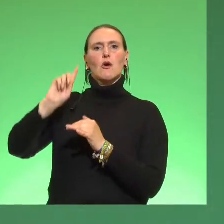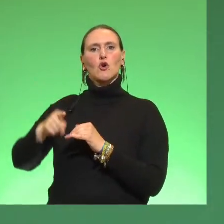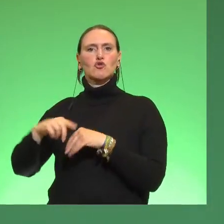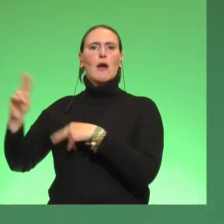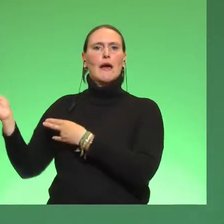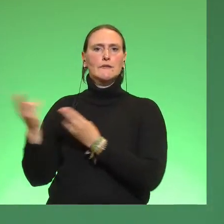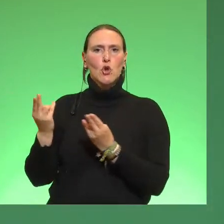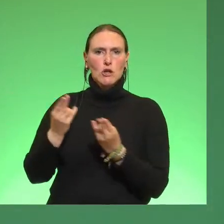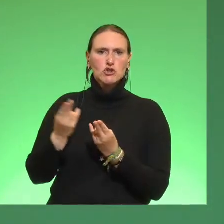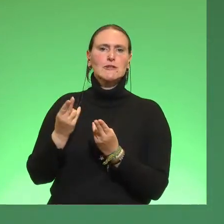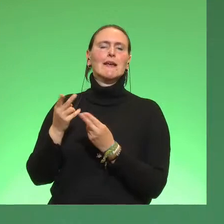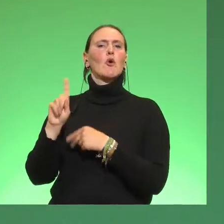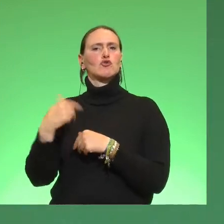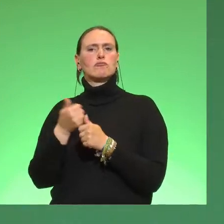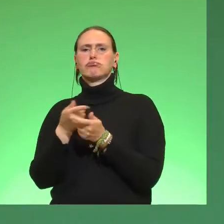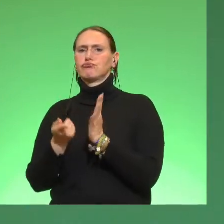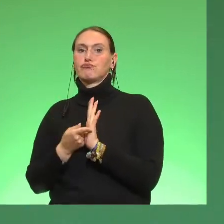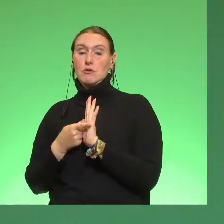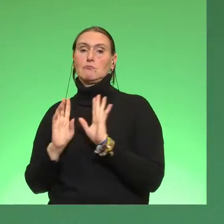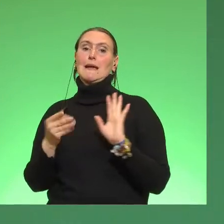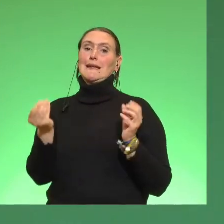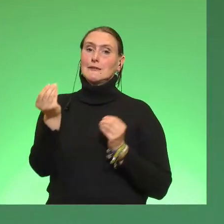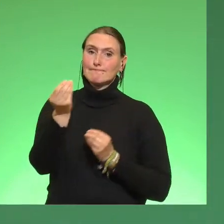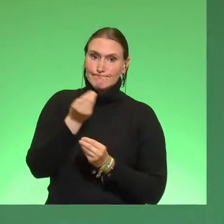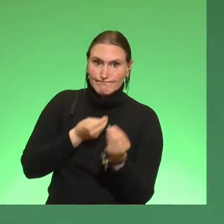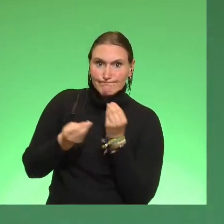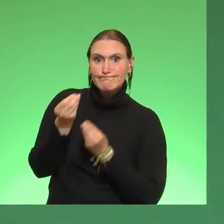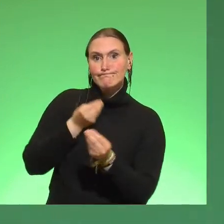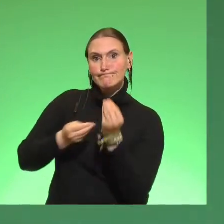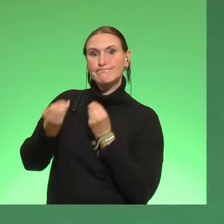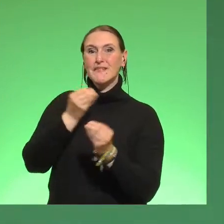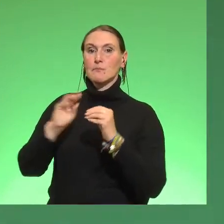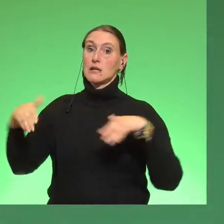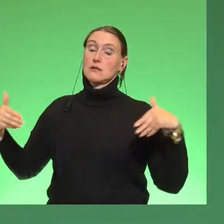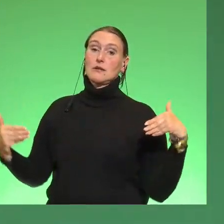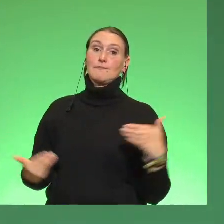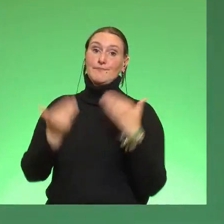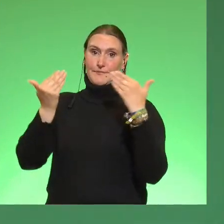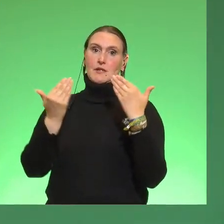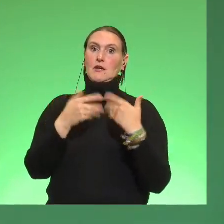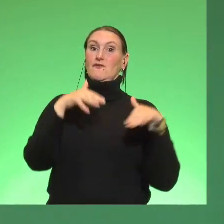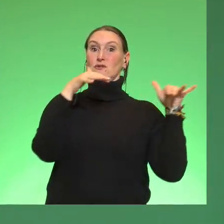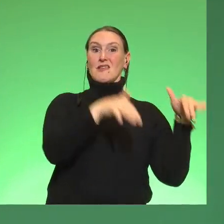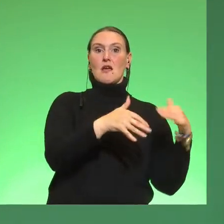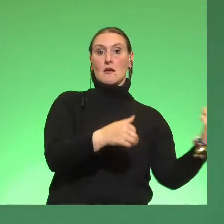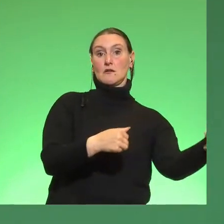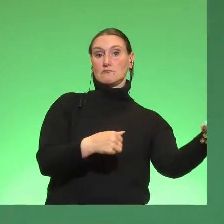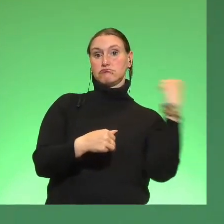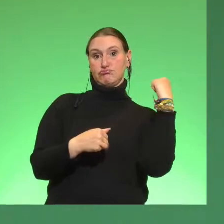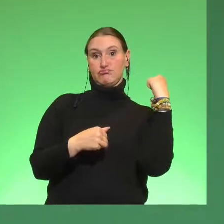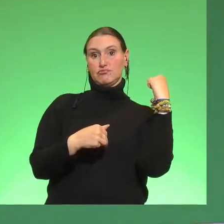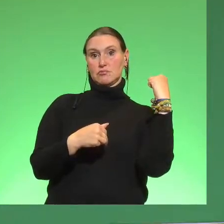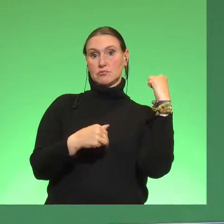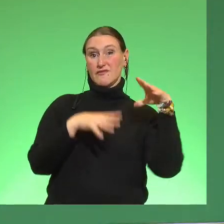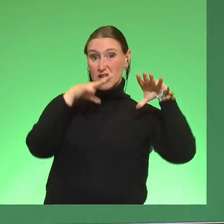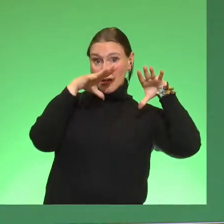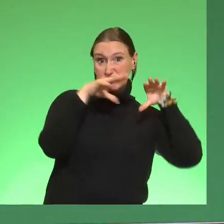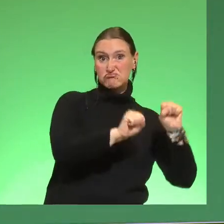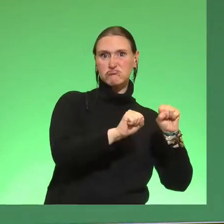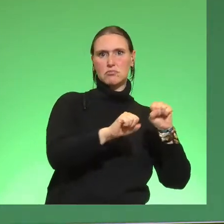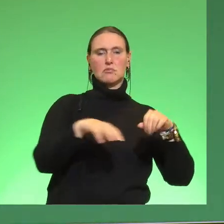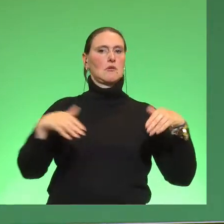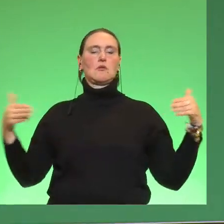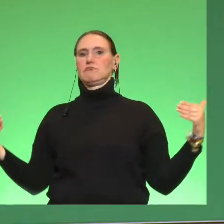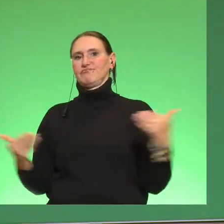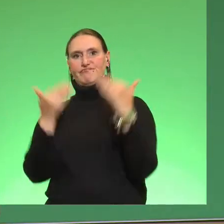But as we know, negotiation is counterproductive when dealing with empire. The revolutionary,